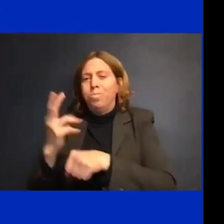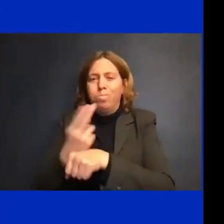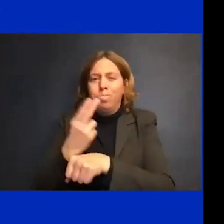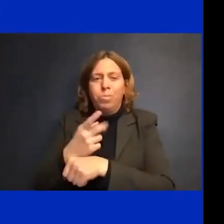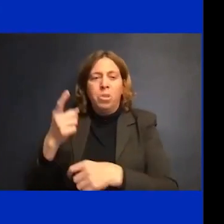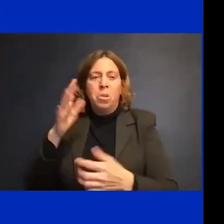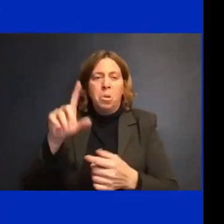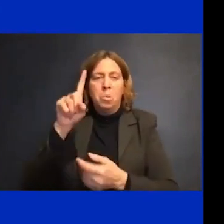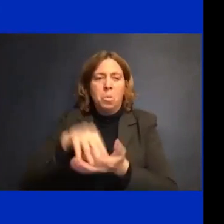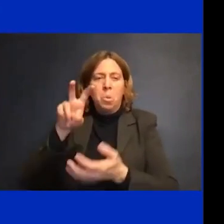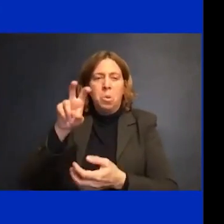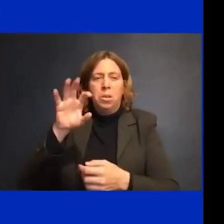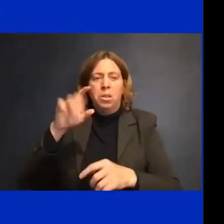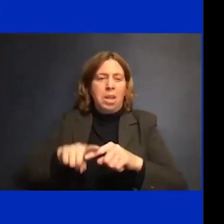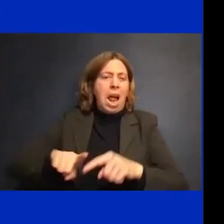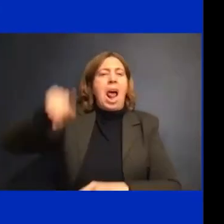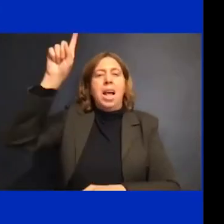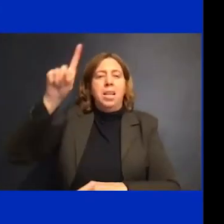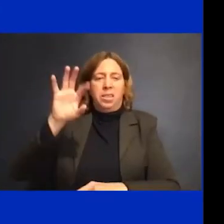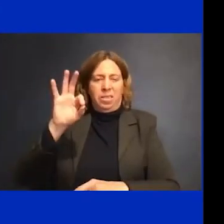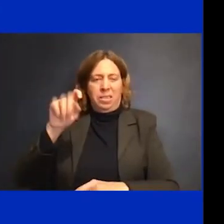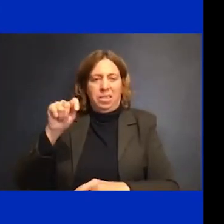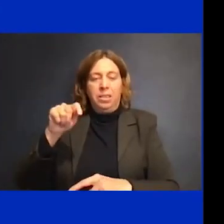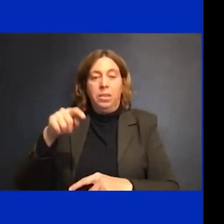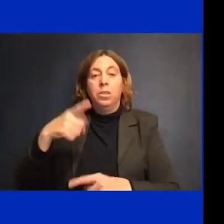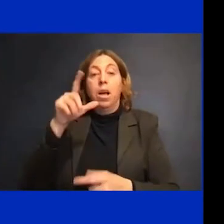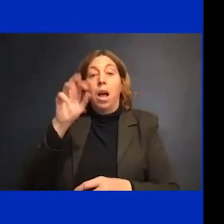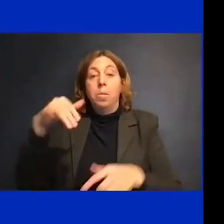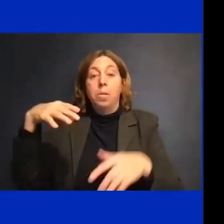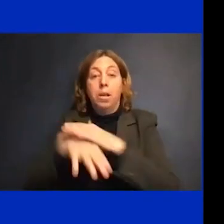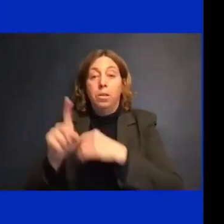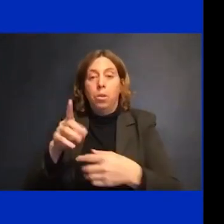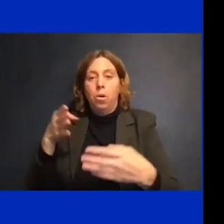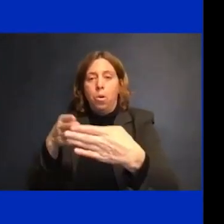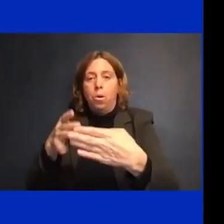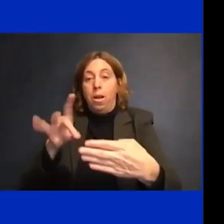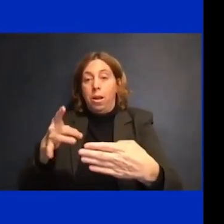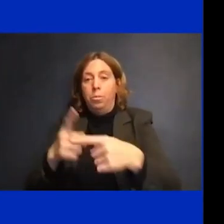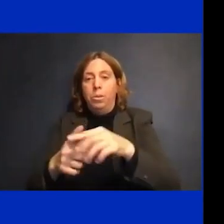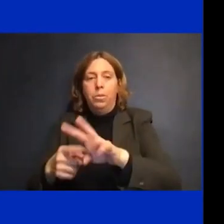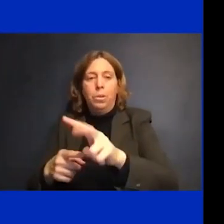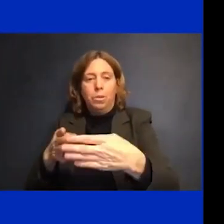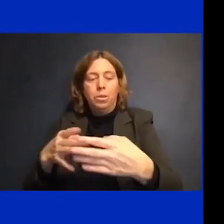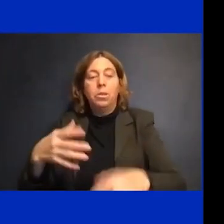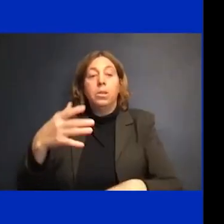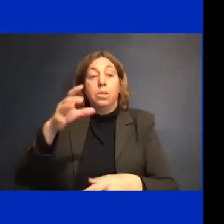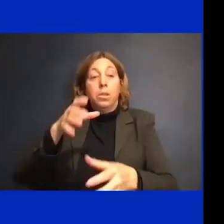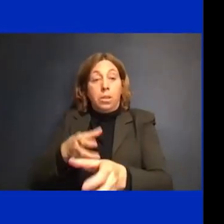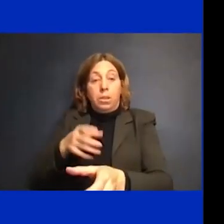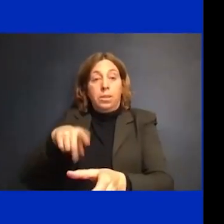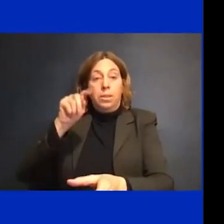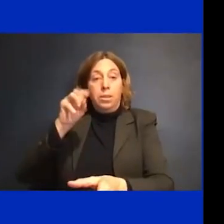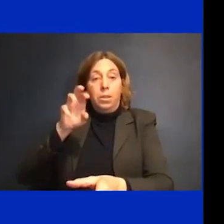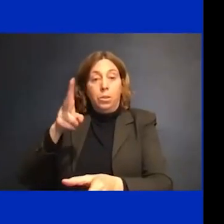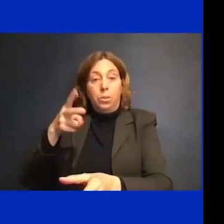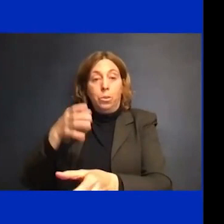grade and a lobby entrance located on the corner of 8th Avenue and 42nd Street. Tower 2 would contain up to